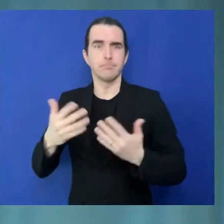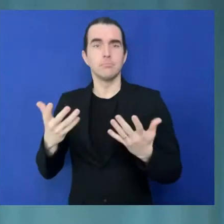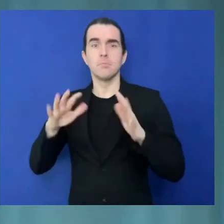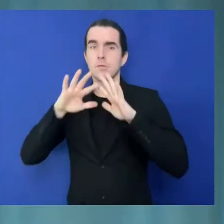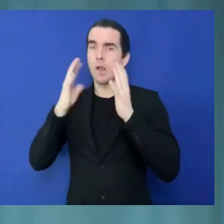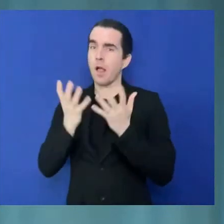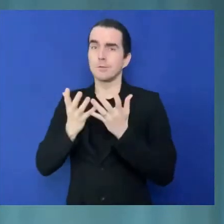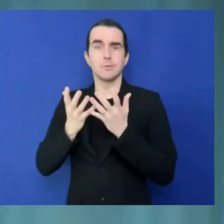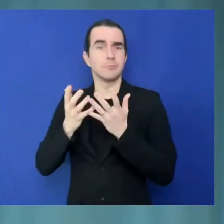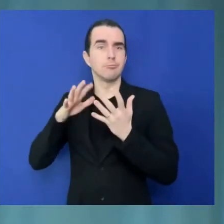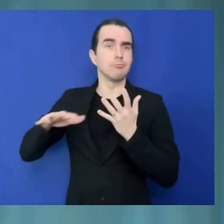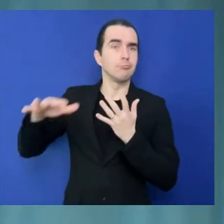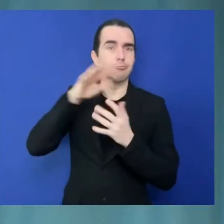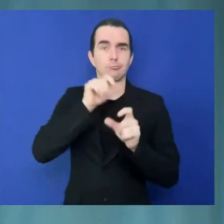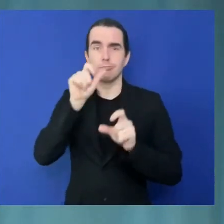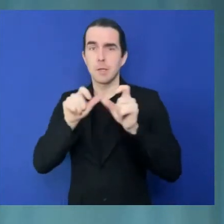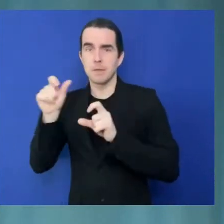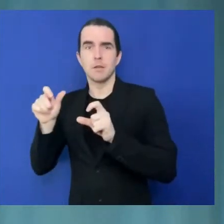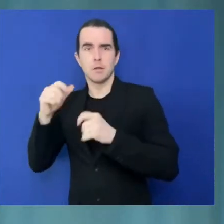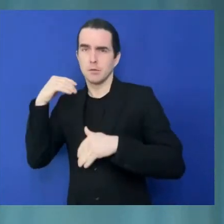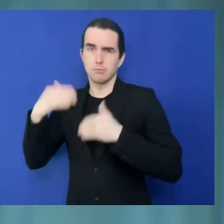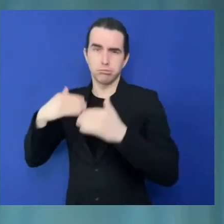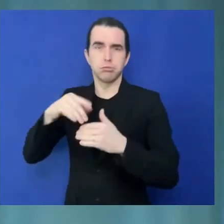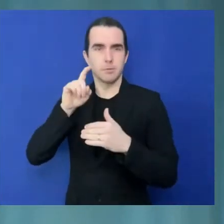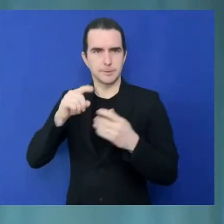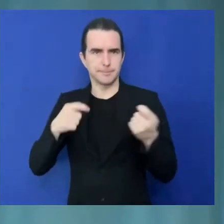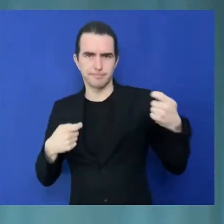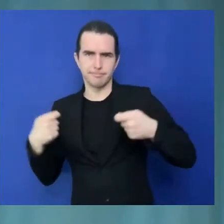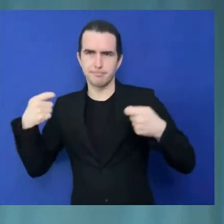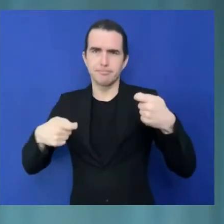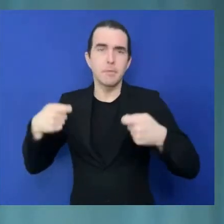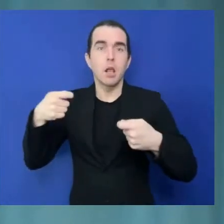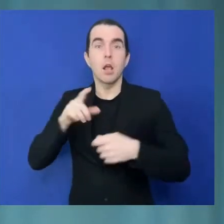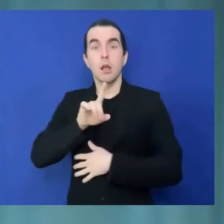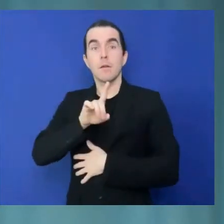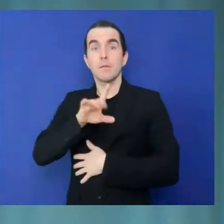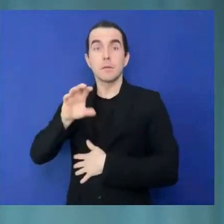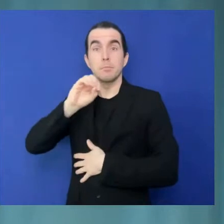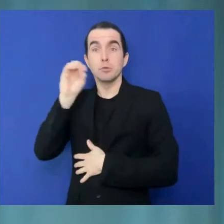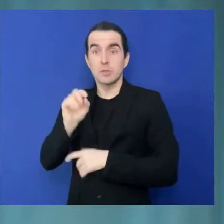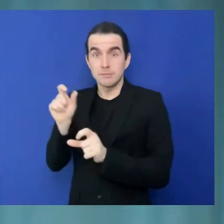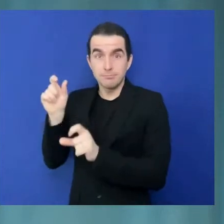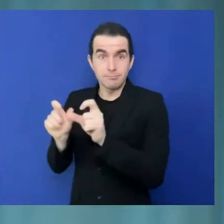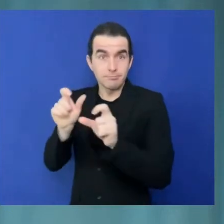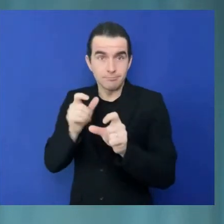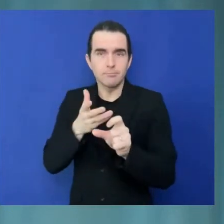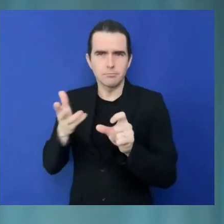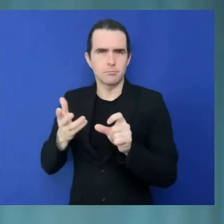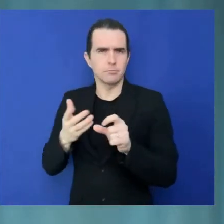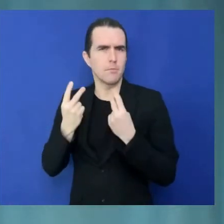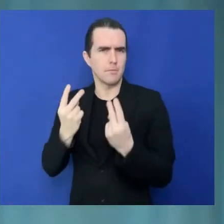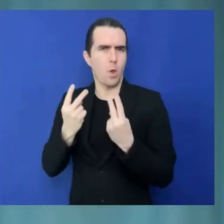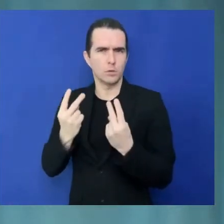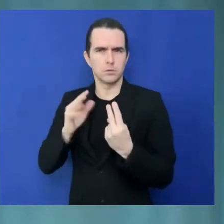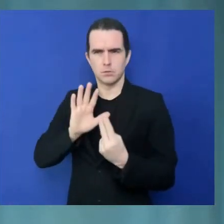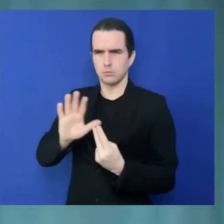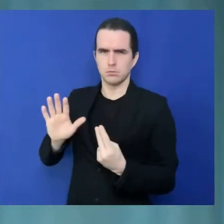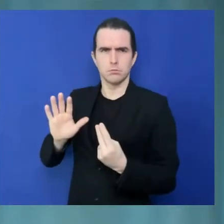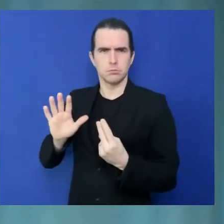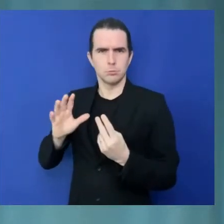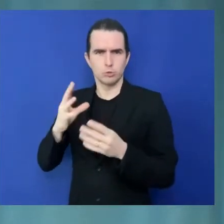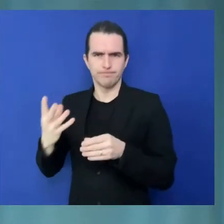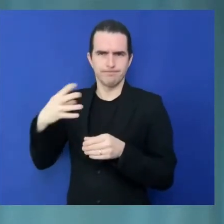We must listen and work with them to overcome barriers of policy and practice. The Zero Conference is a precious platform for